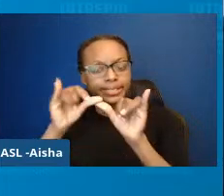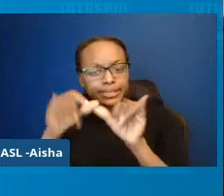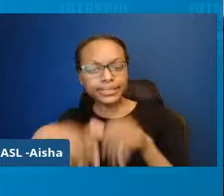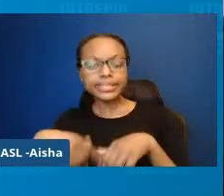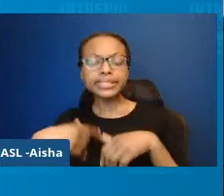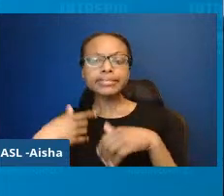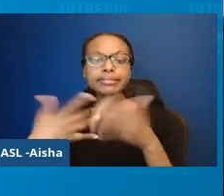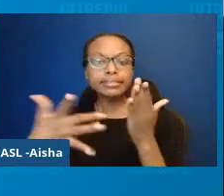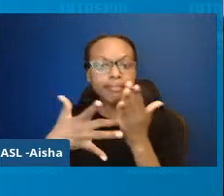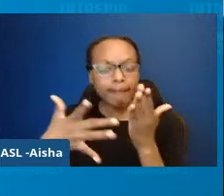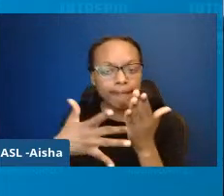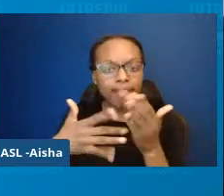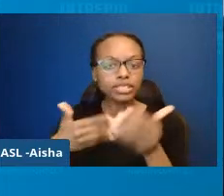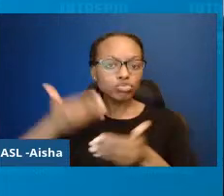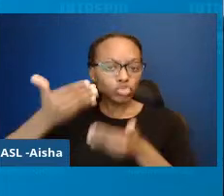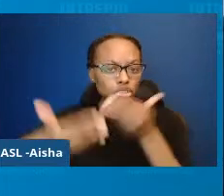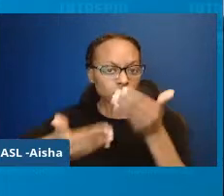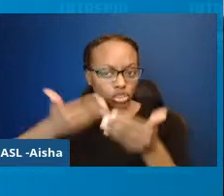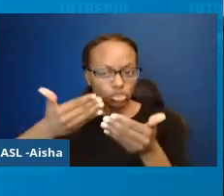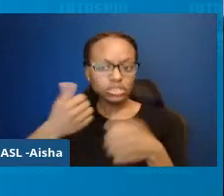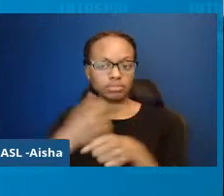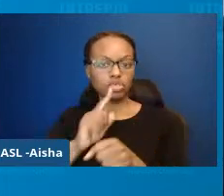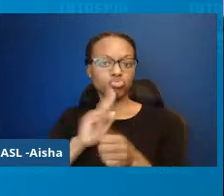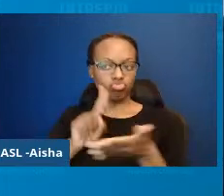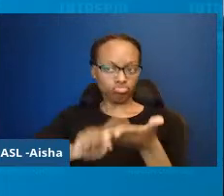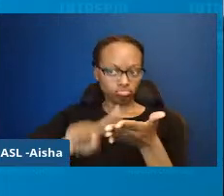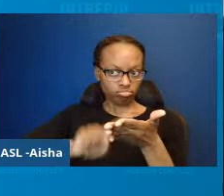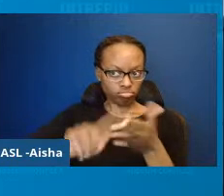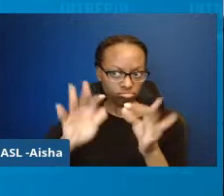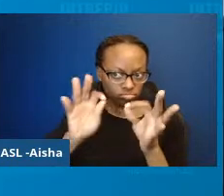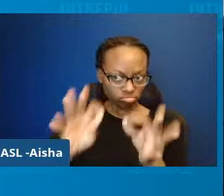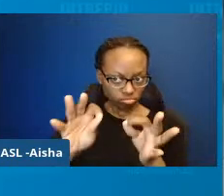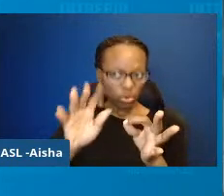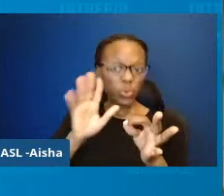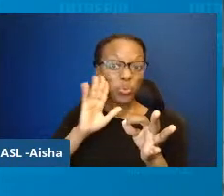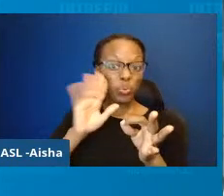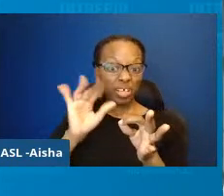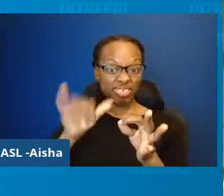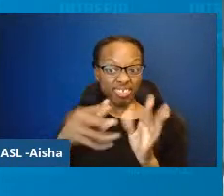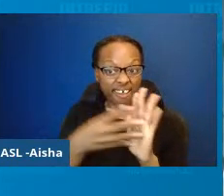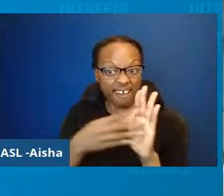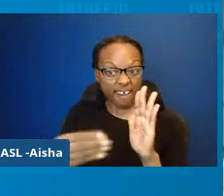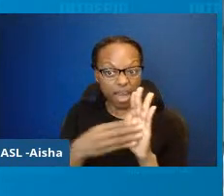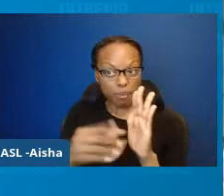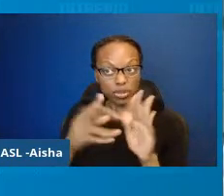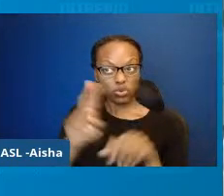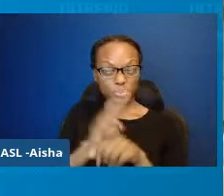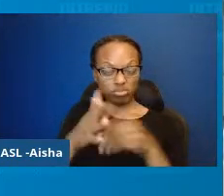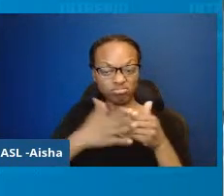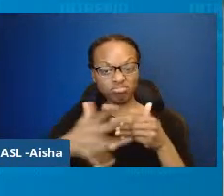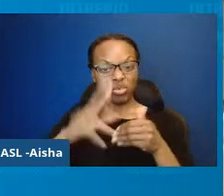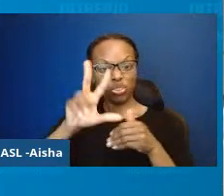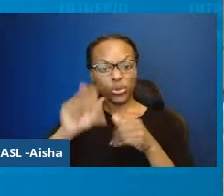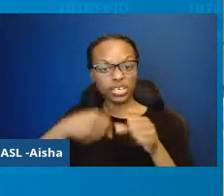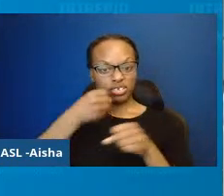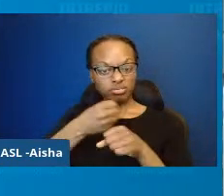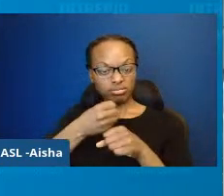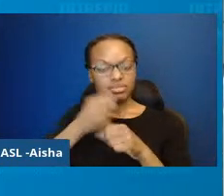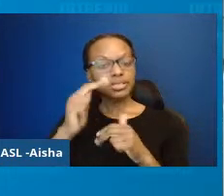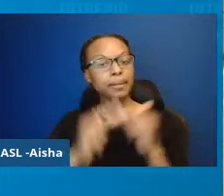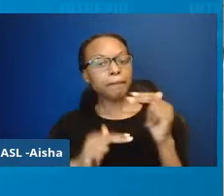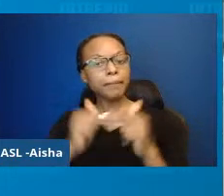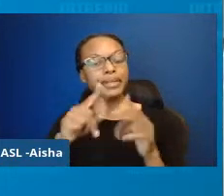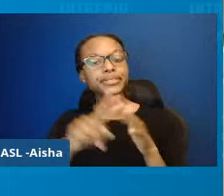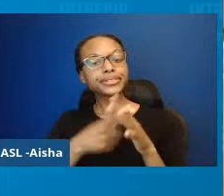that would take astronauts into space for the following 30 years. Construction began in 1974 and was completed